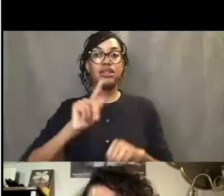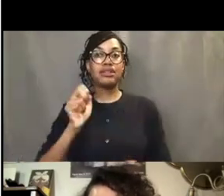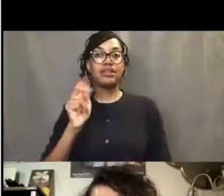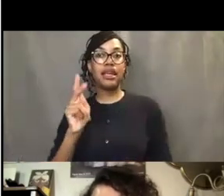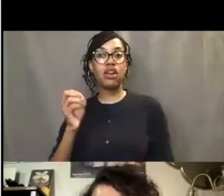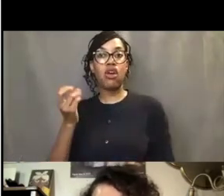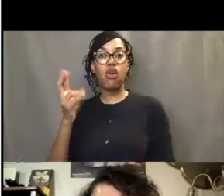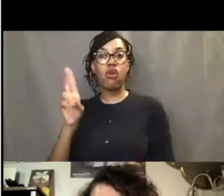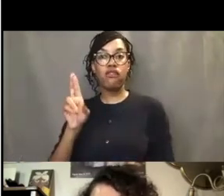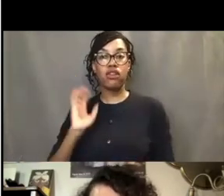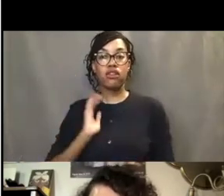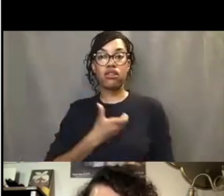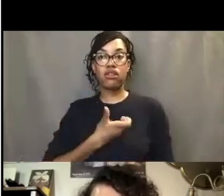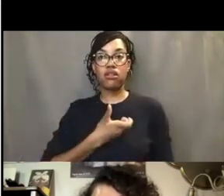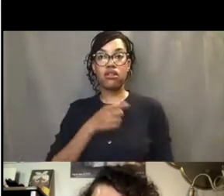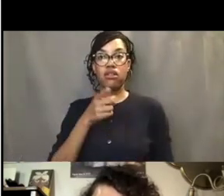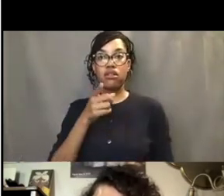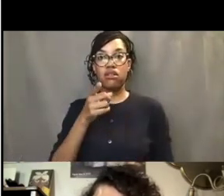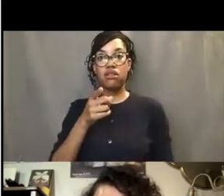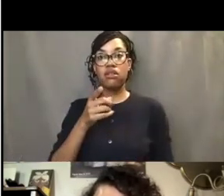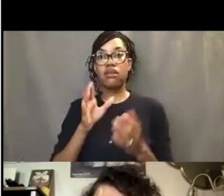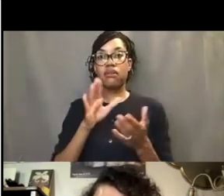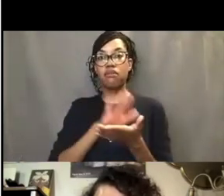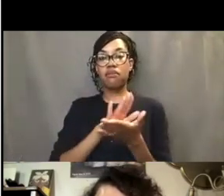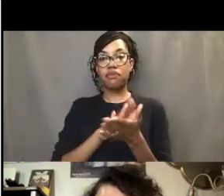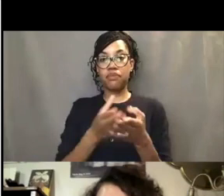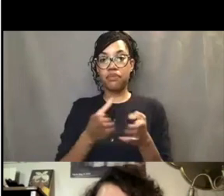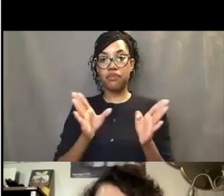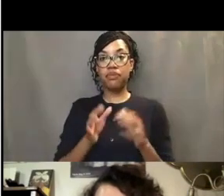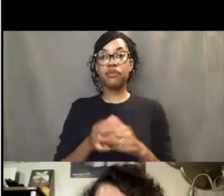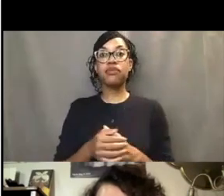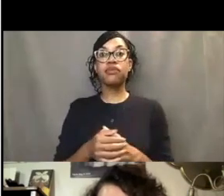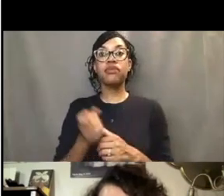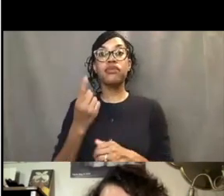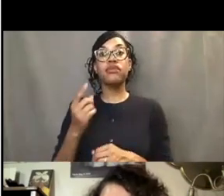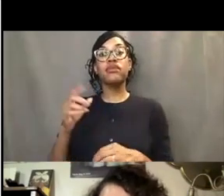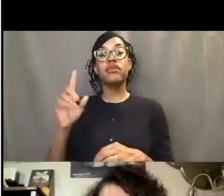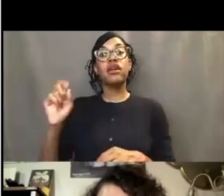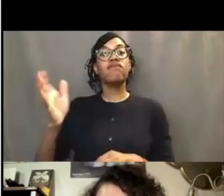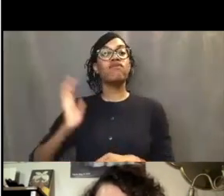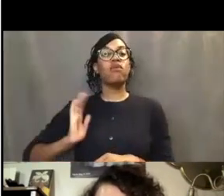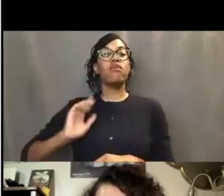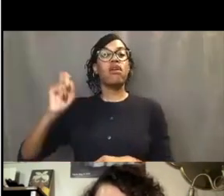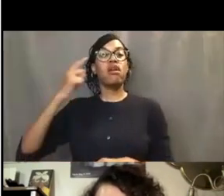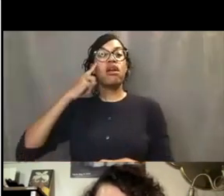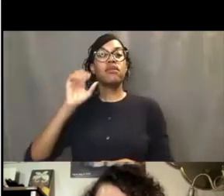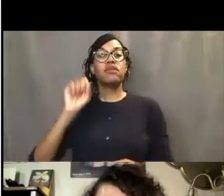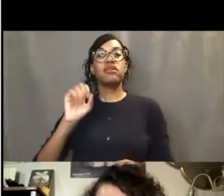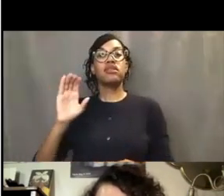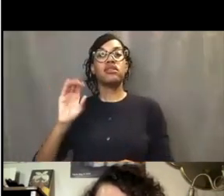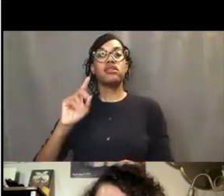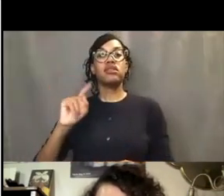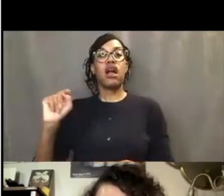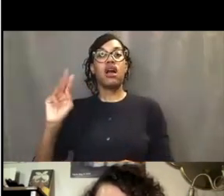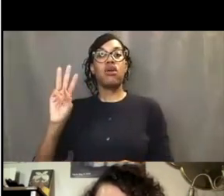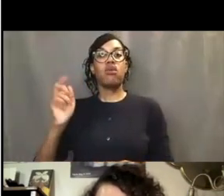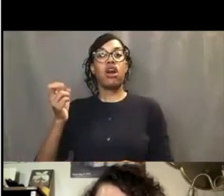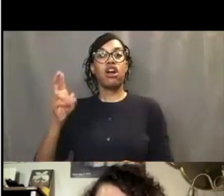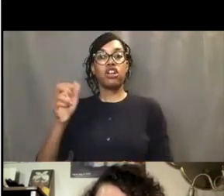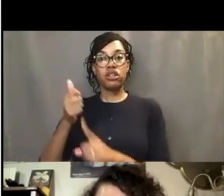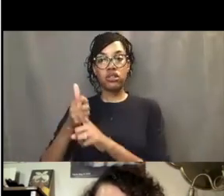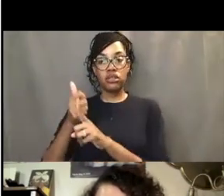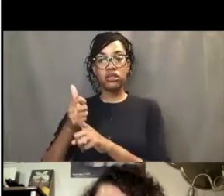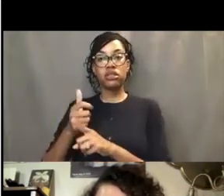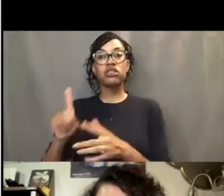Educational Reform. There was an attempt made by former Governor Scott Walker with entities like the Metropolitan Milwaukee Association of